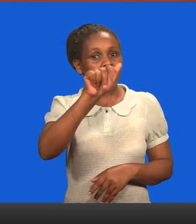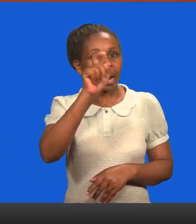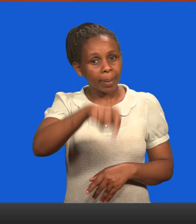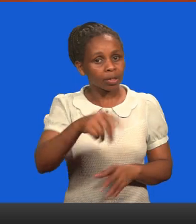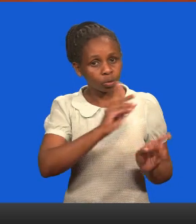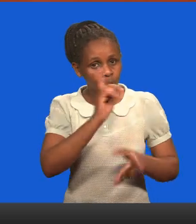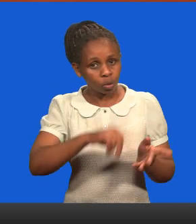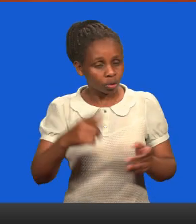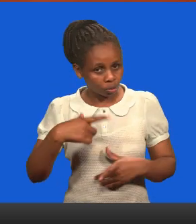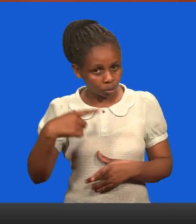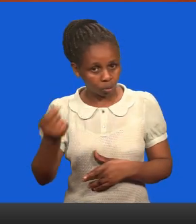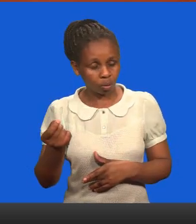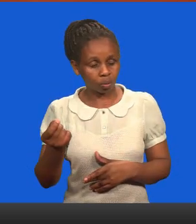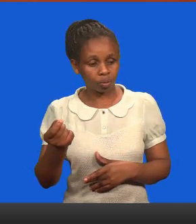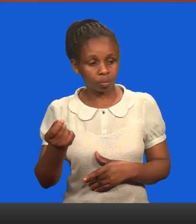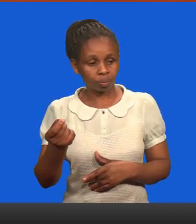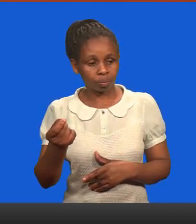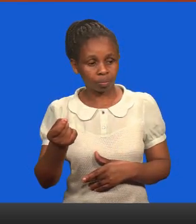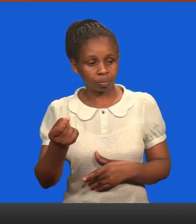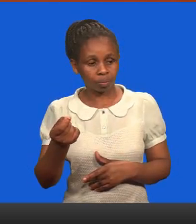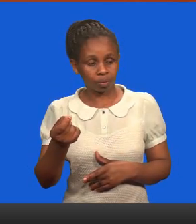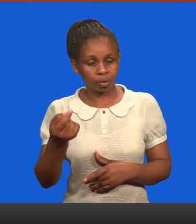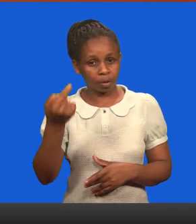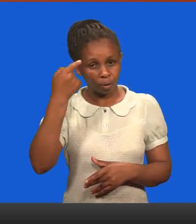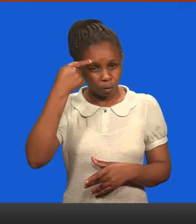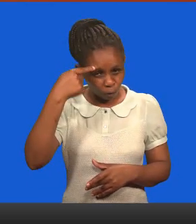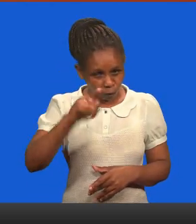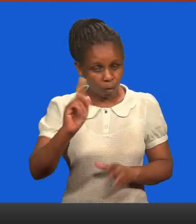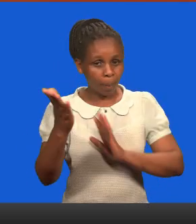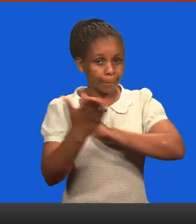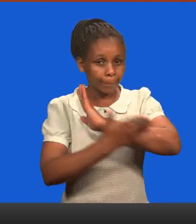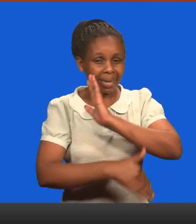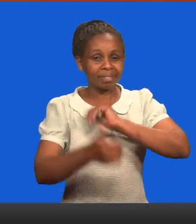in this county, Kawira Mwangasa must.